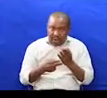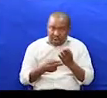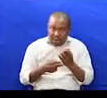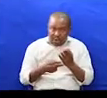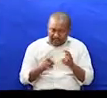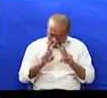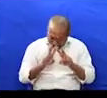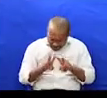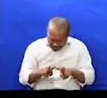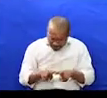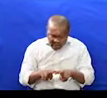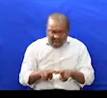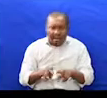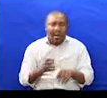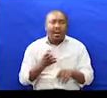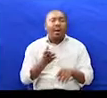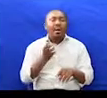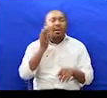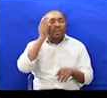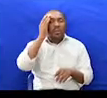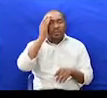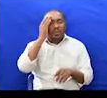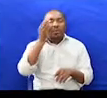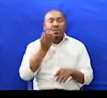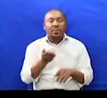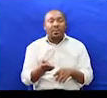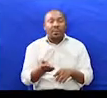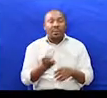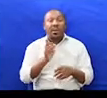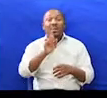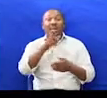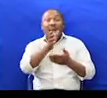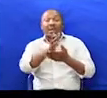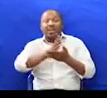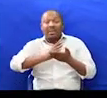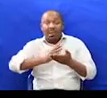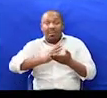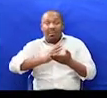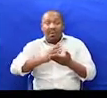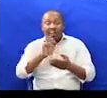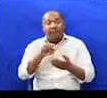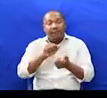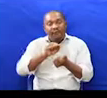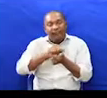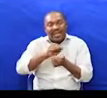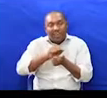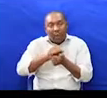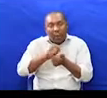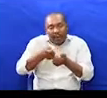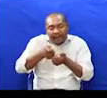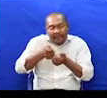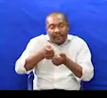saw? They saw that there are some of particle in